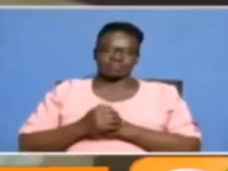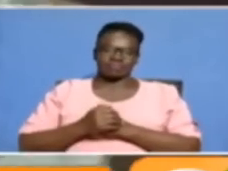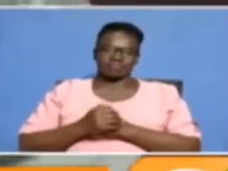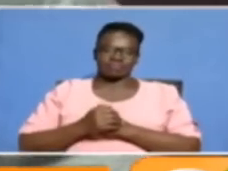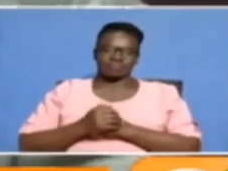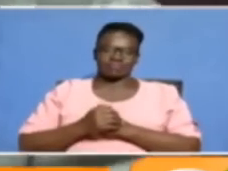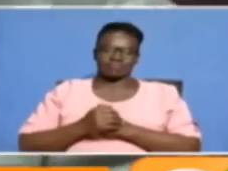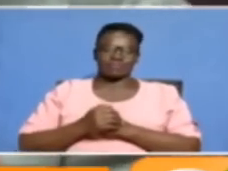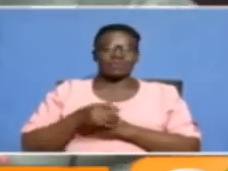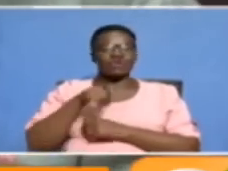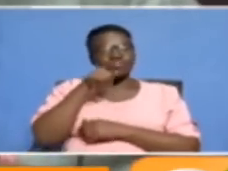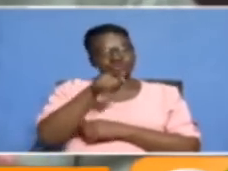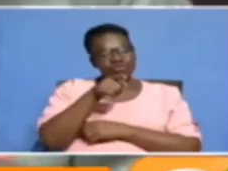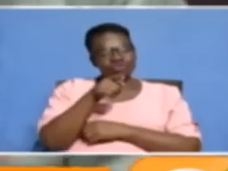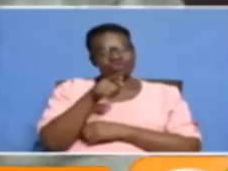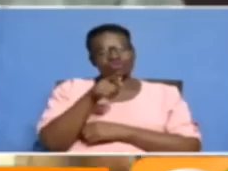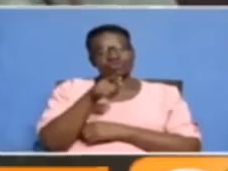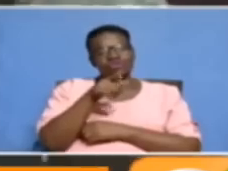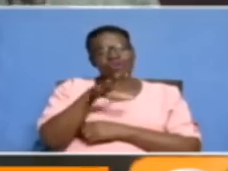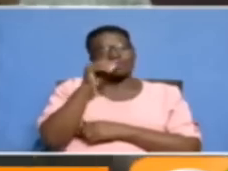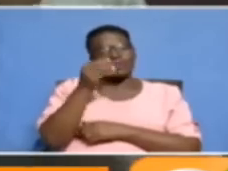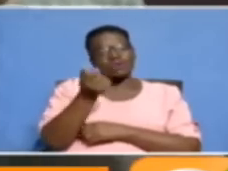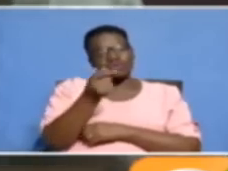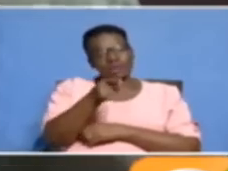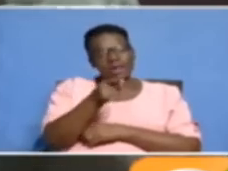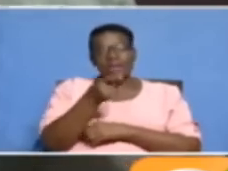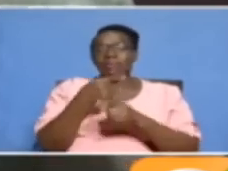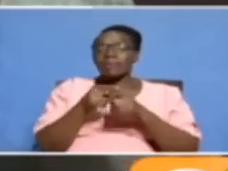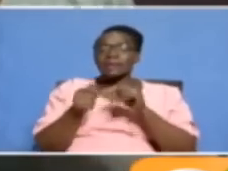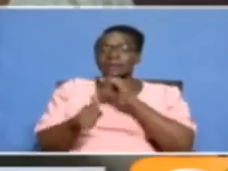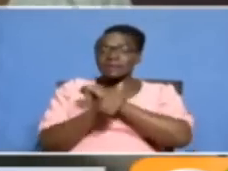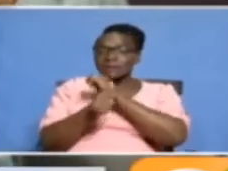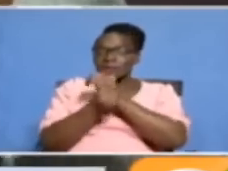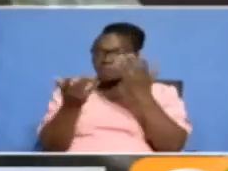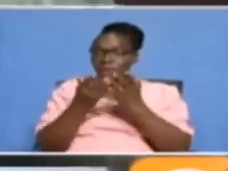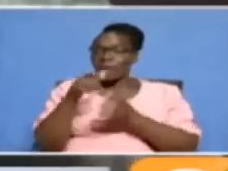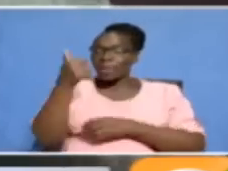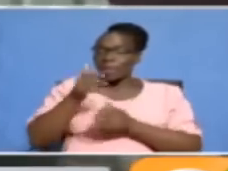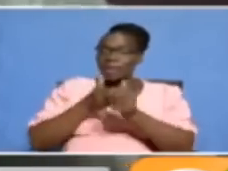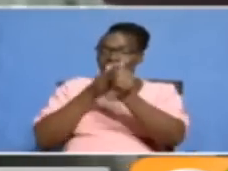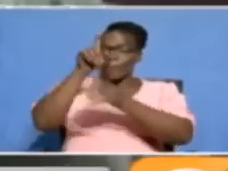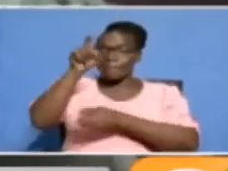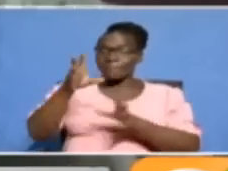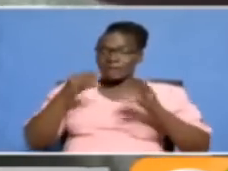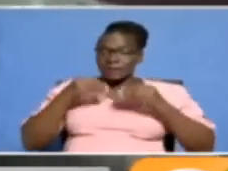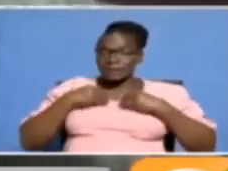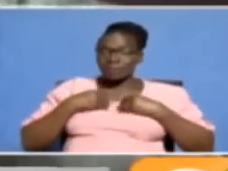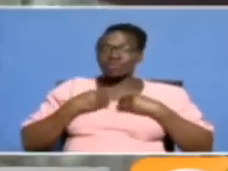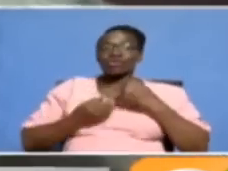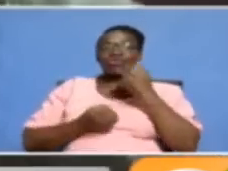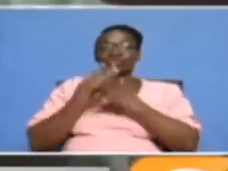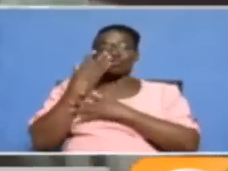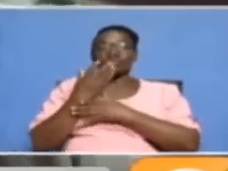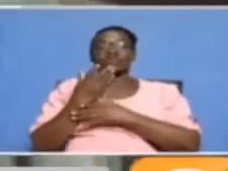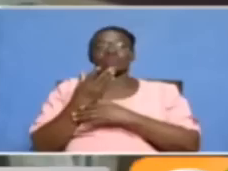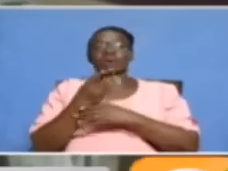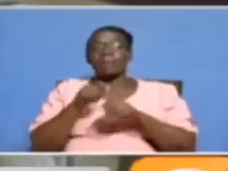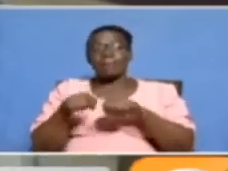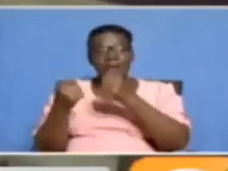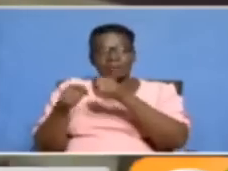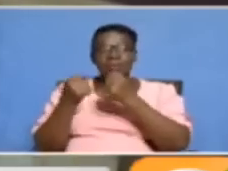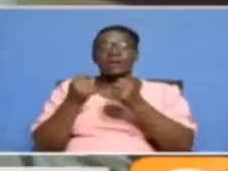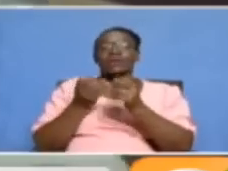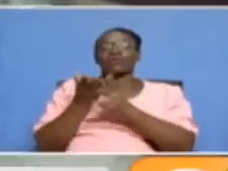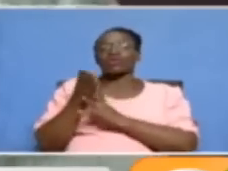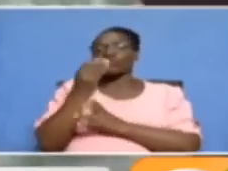Wewe unapochukua hiyo chakula. And the dangerous thing any leader should accept is to create instability in the country through shortages